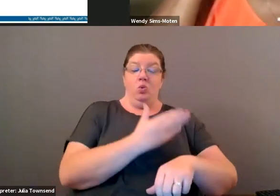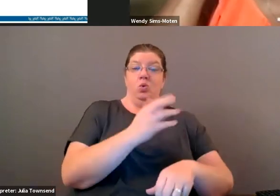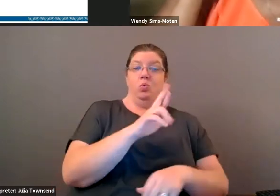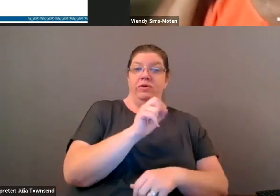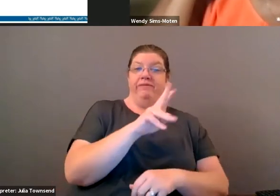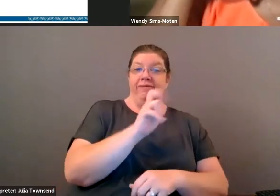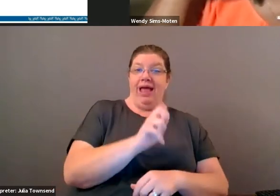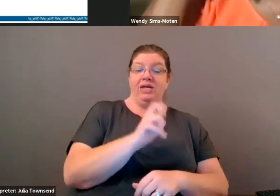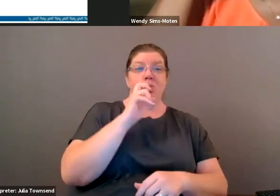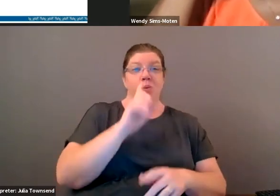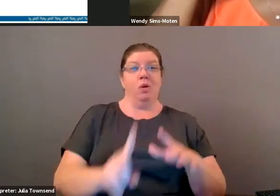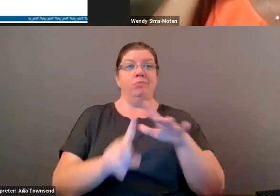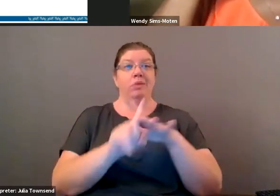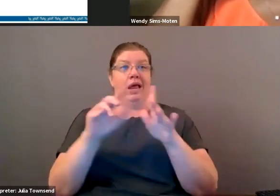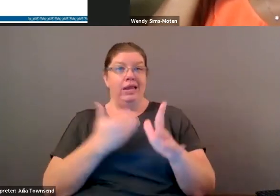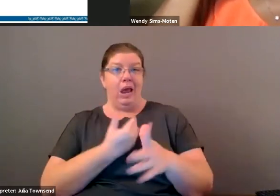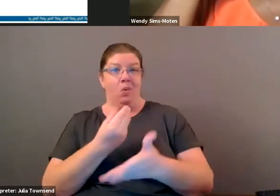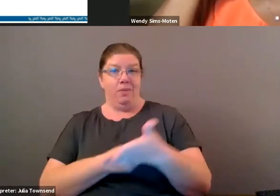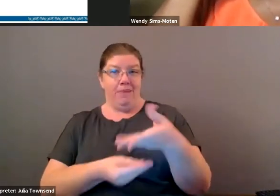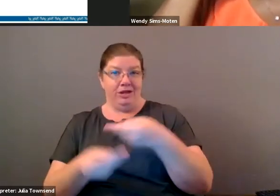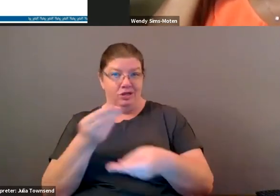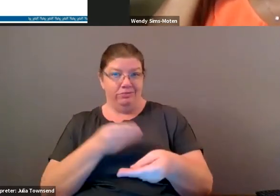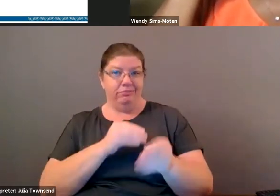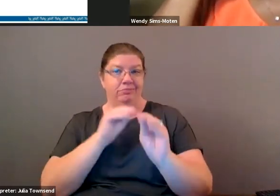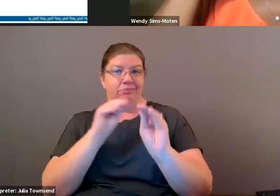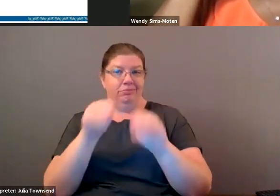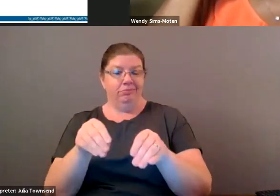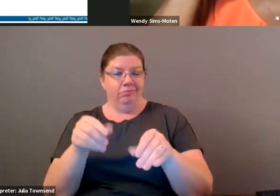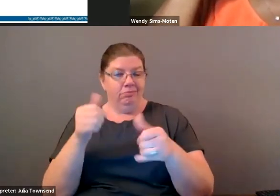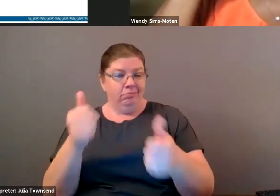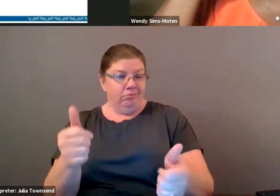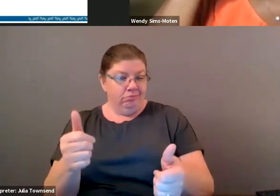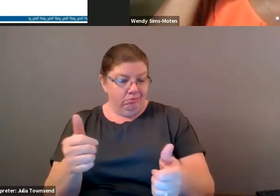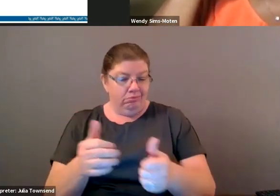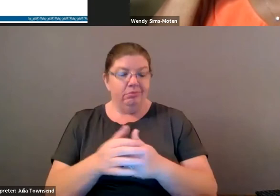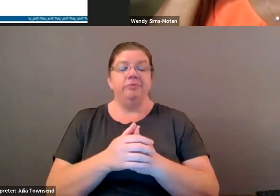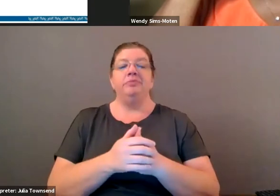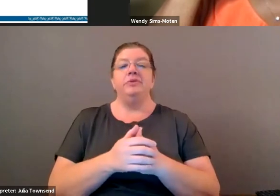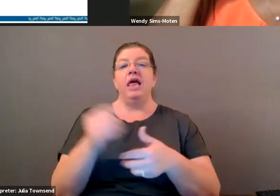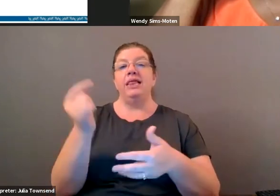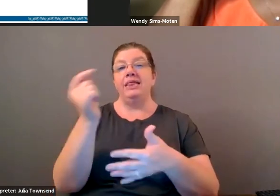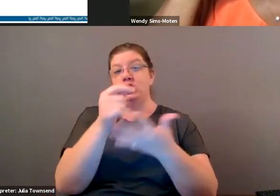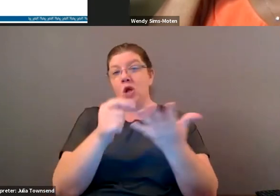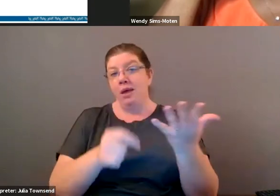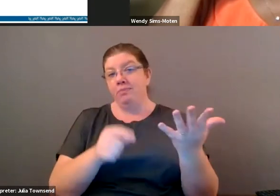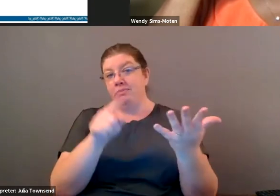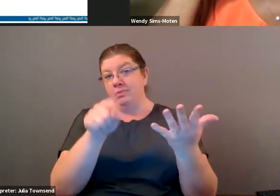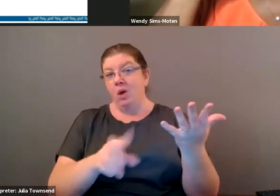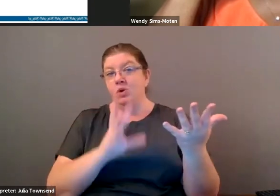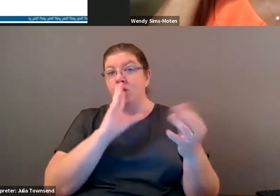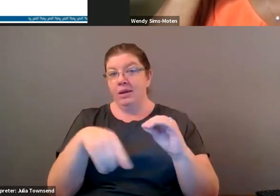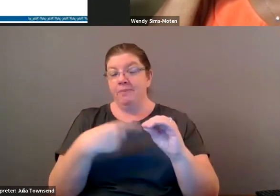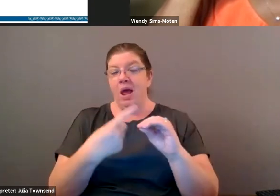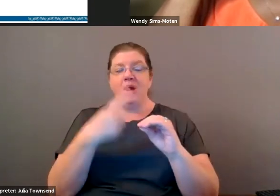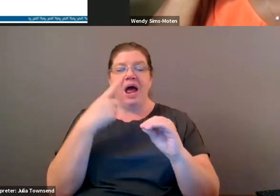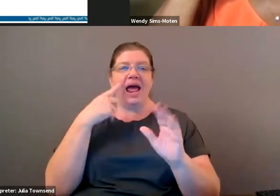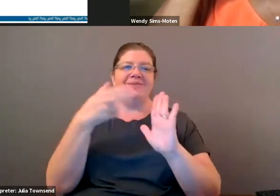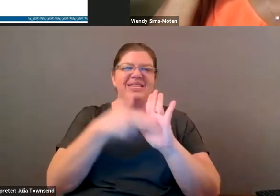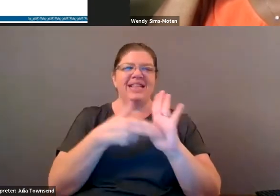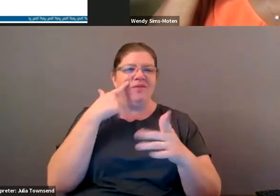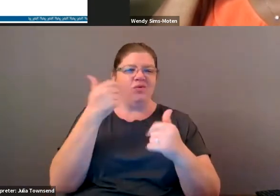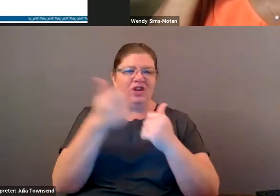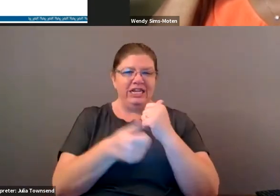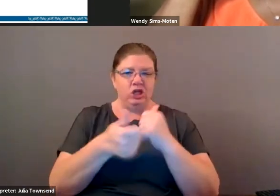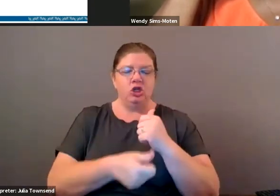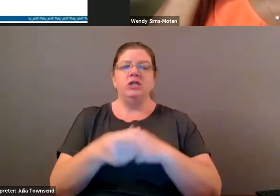going to be seeing in our budget. So these are the items that I'm going to talk about, and I have slides for each one.